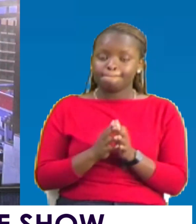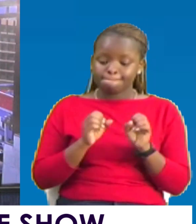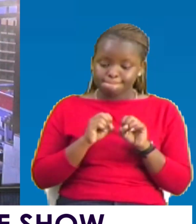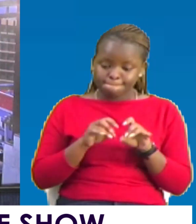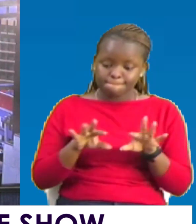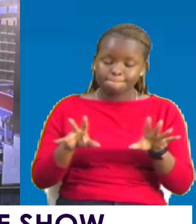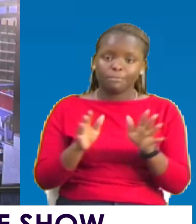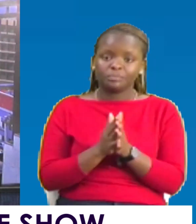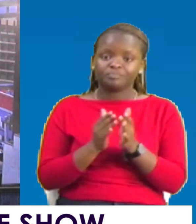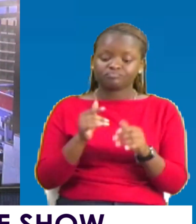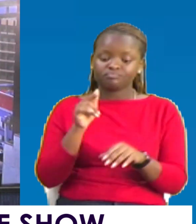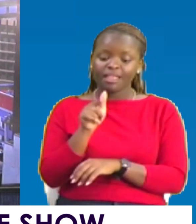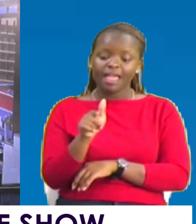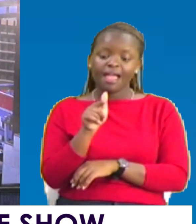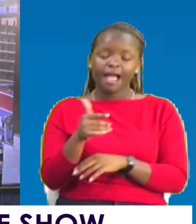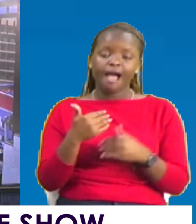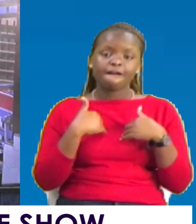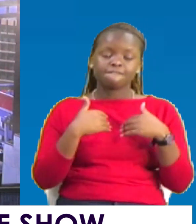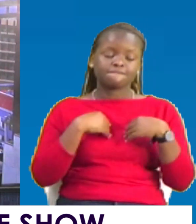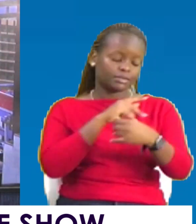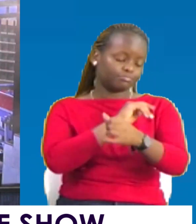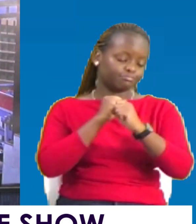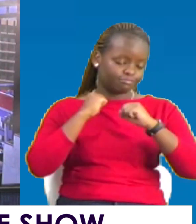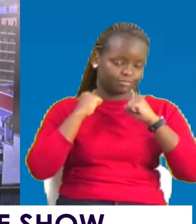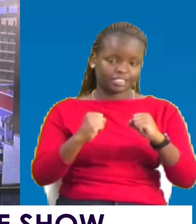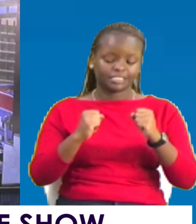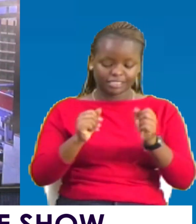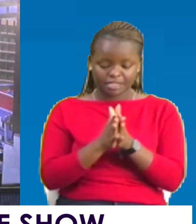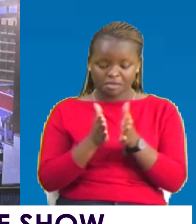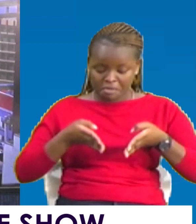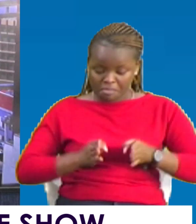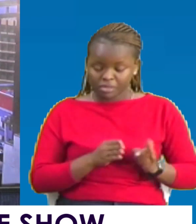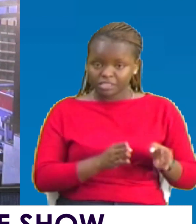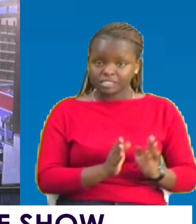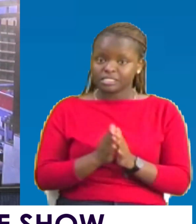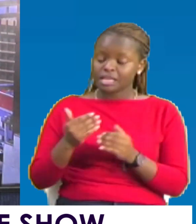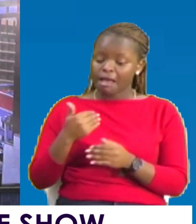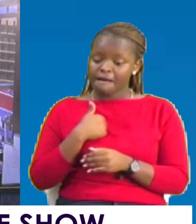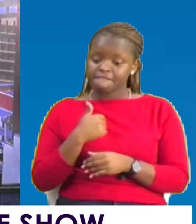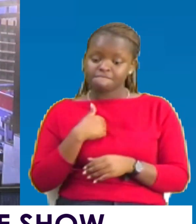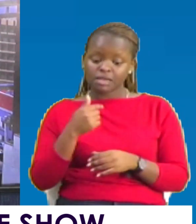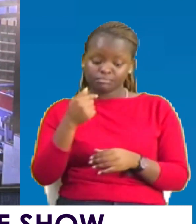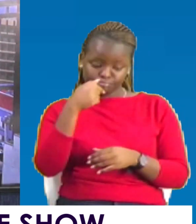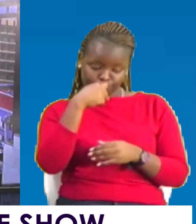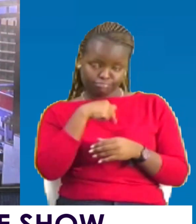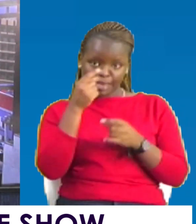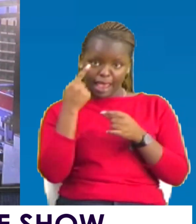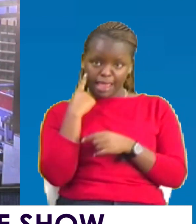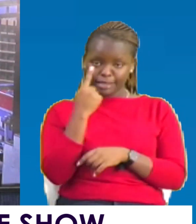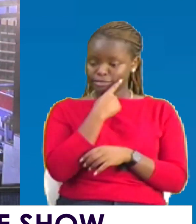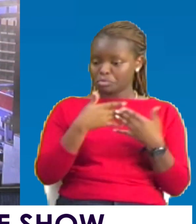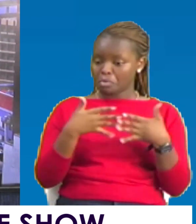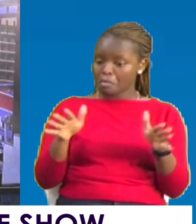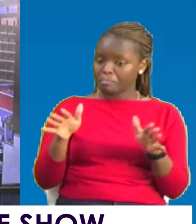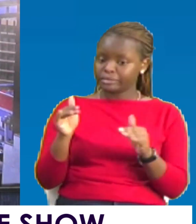lies strength, there lies net worth. There lies opportunities. You may have your inner eyes open into a new